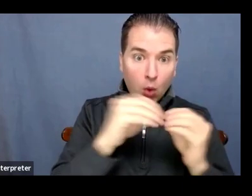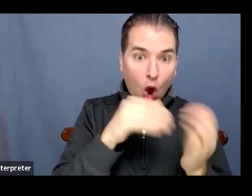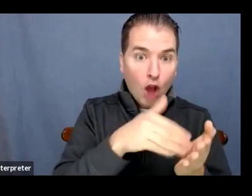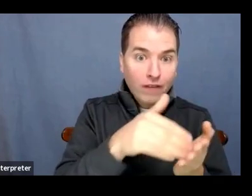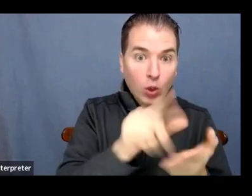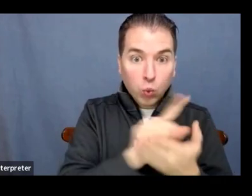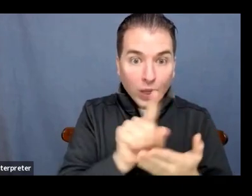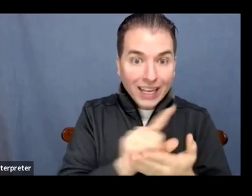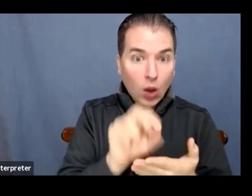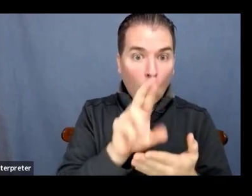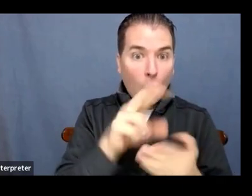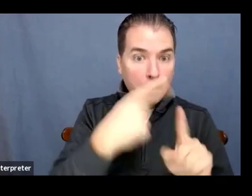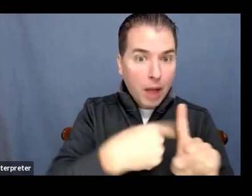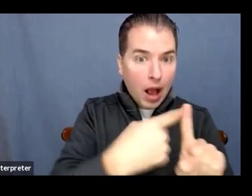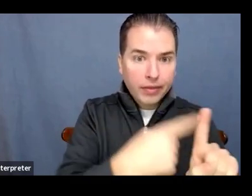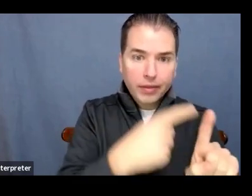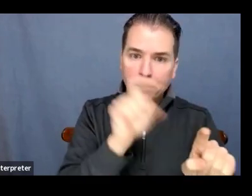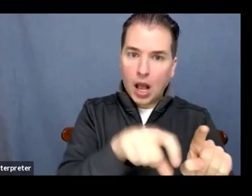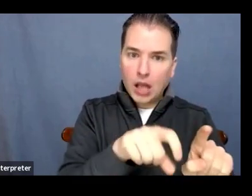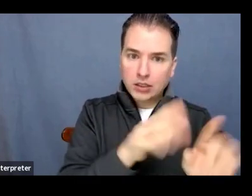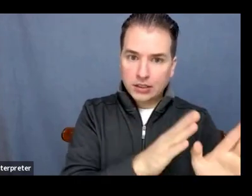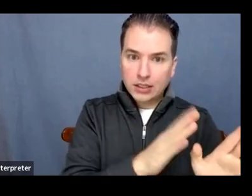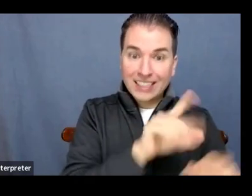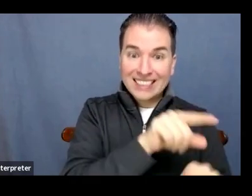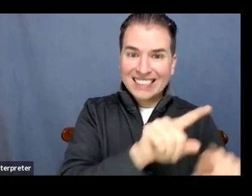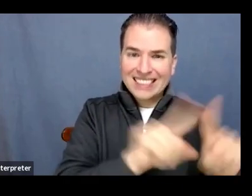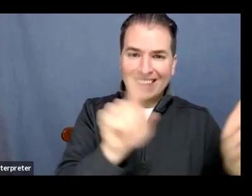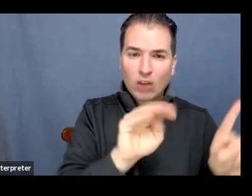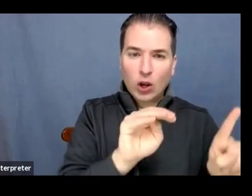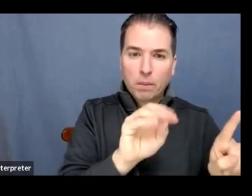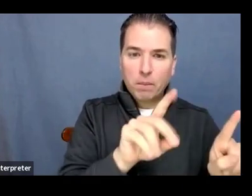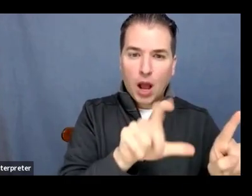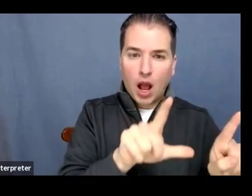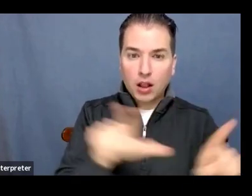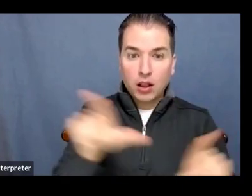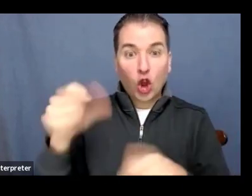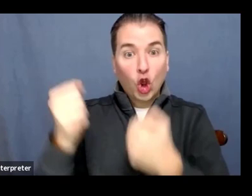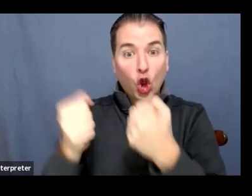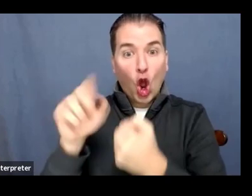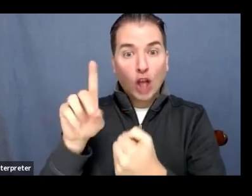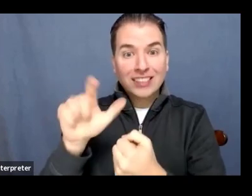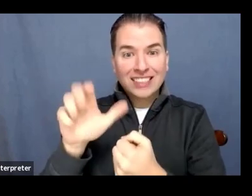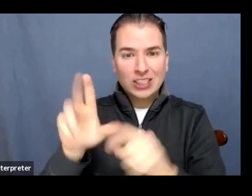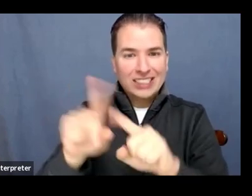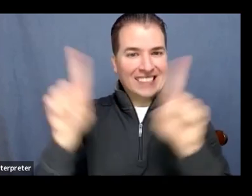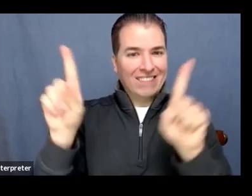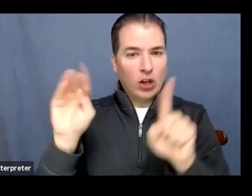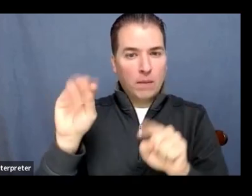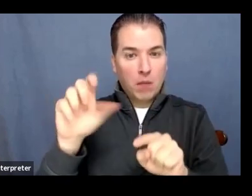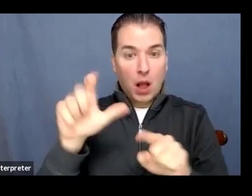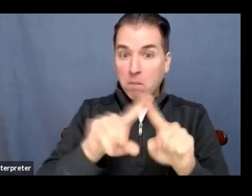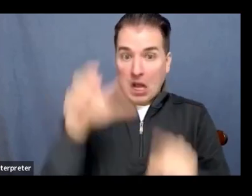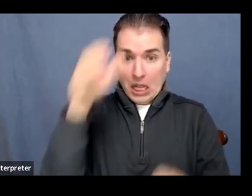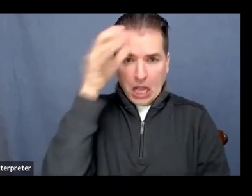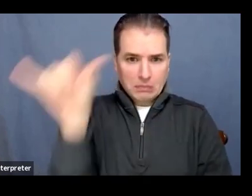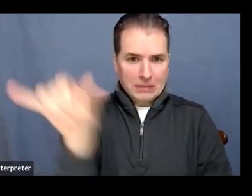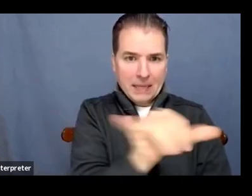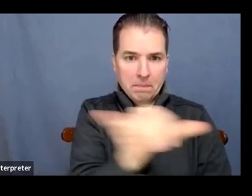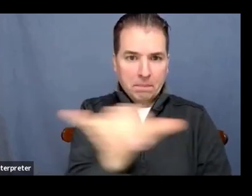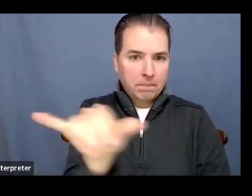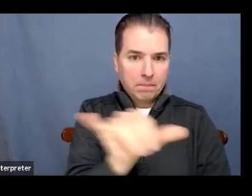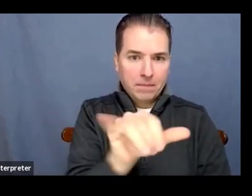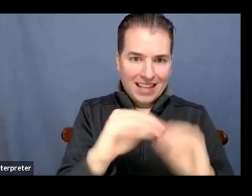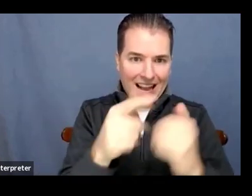to the other. And so your business model needs to be top of mind as you think about